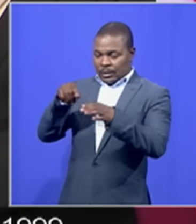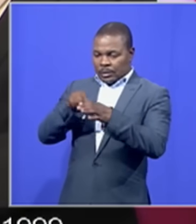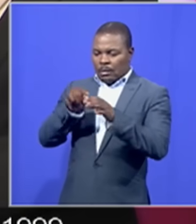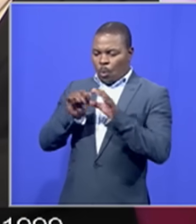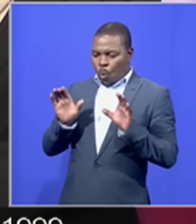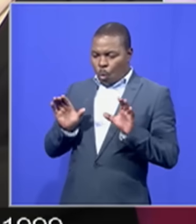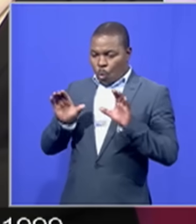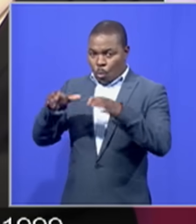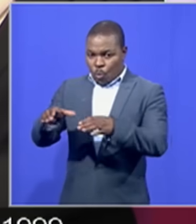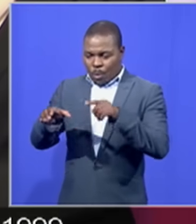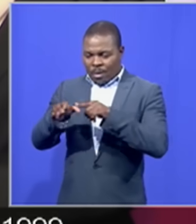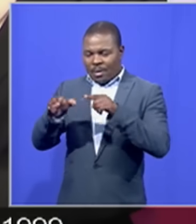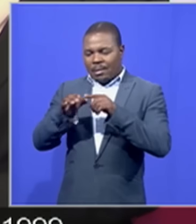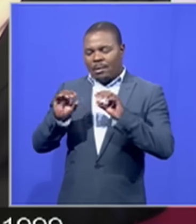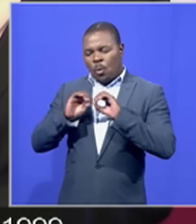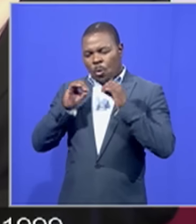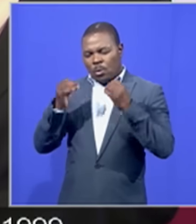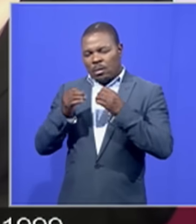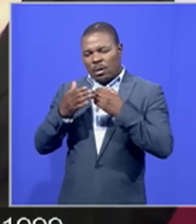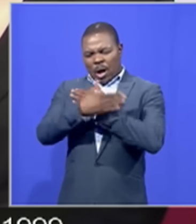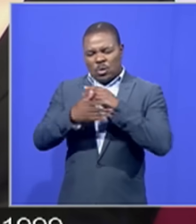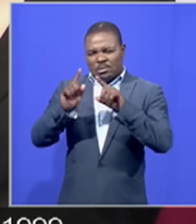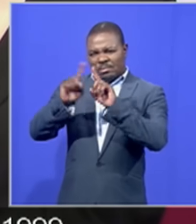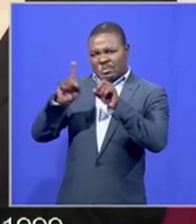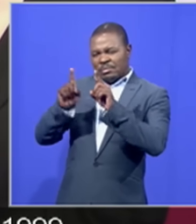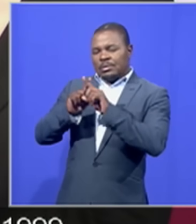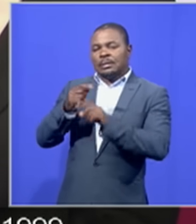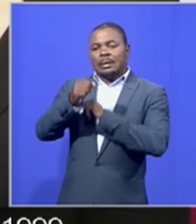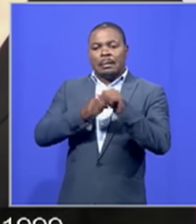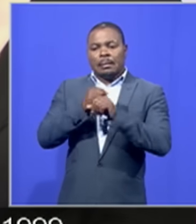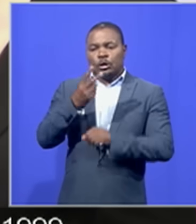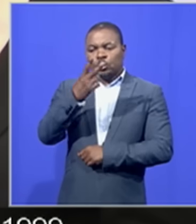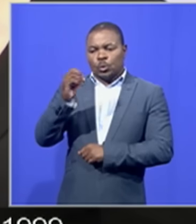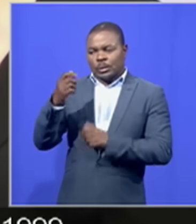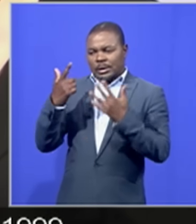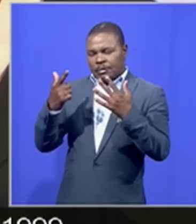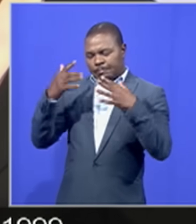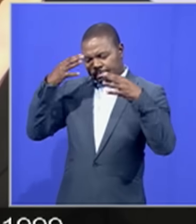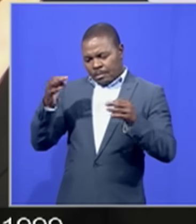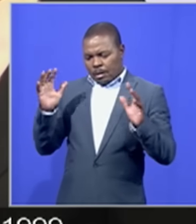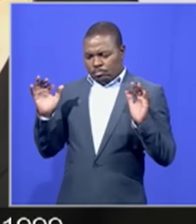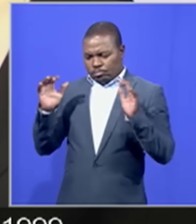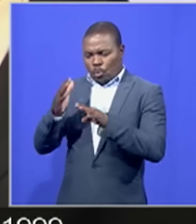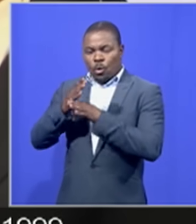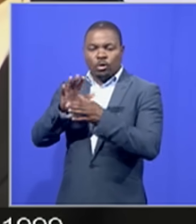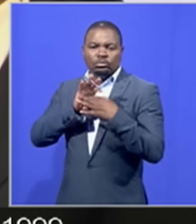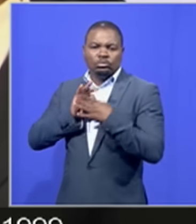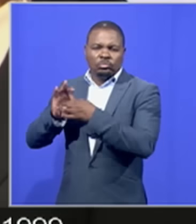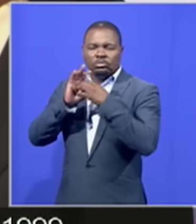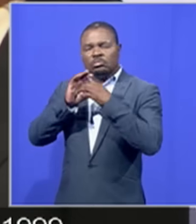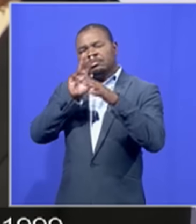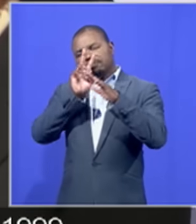ka qeto ka 2007 hore ba tla sebetsa mmoho ho leka ho ba le tjhebelo pele hore ha ho na le mathata